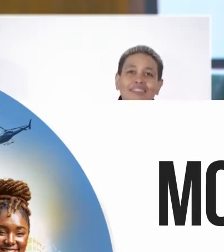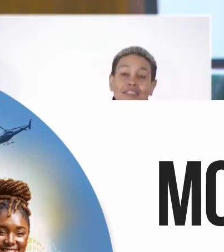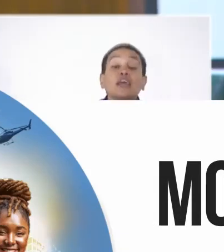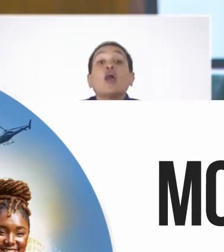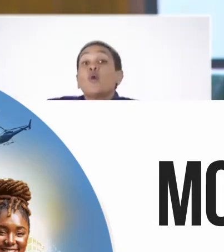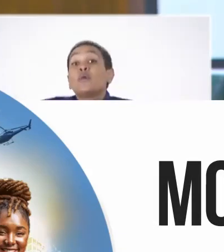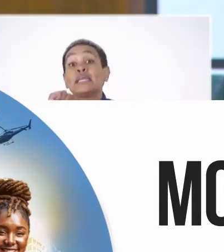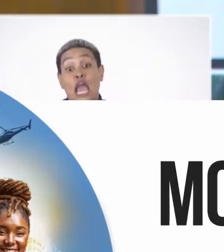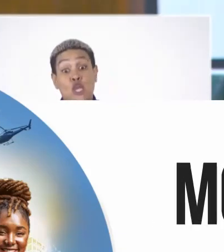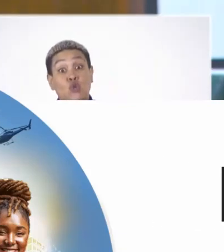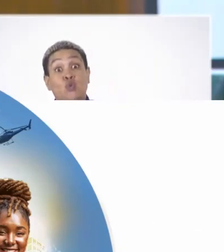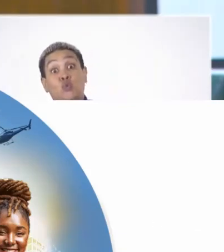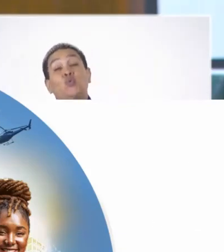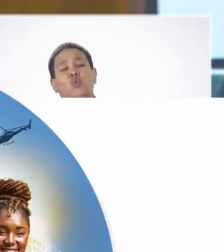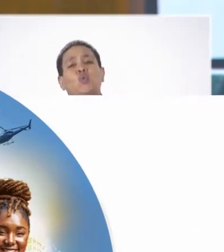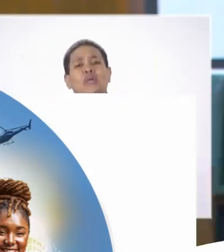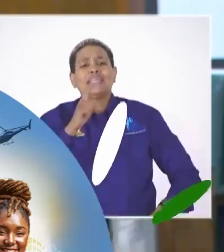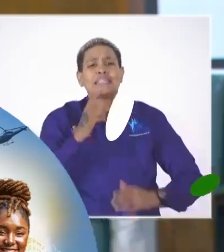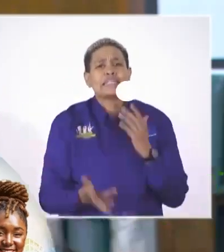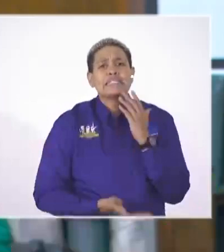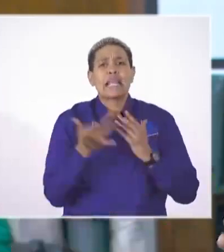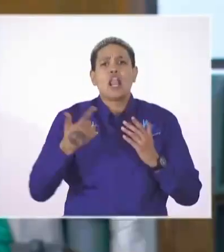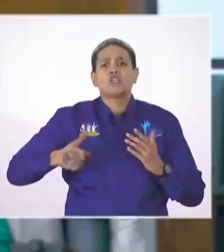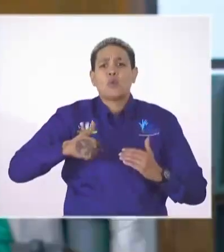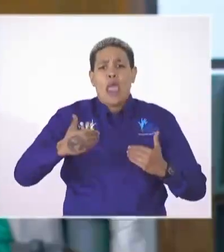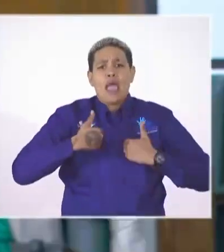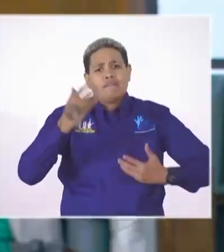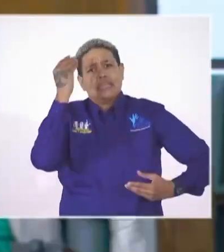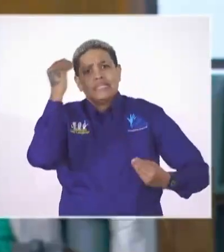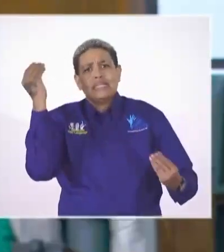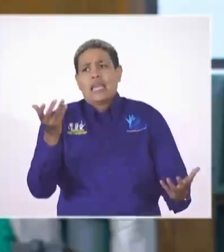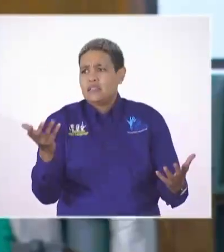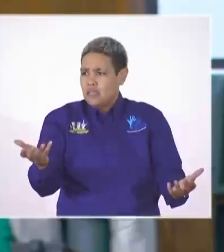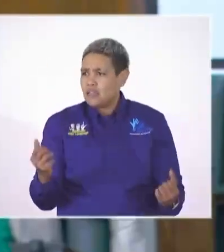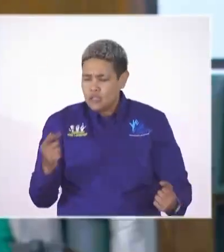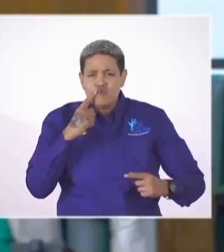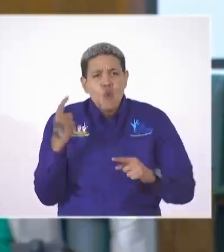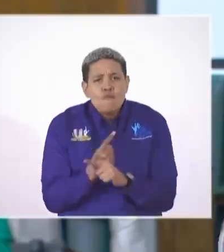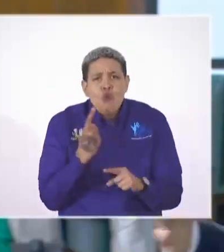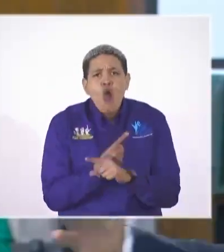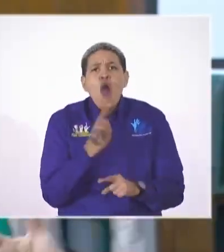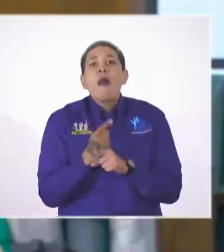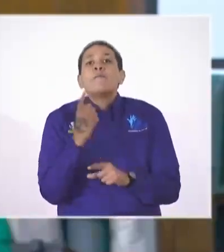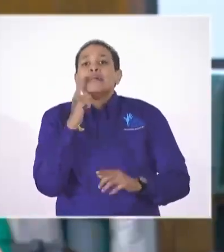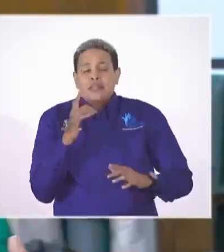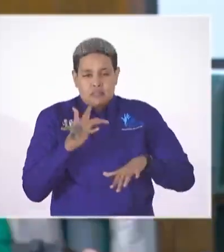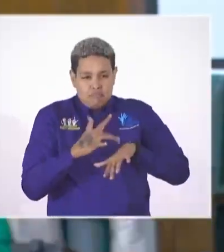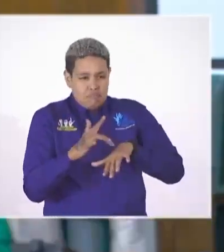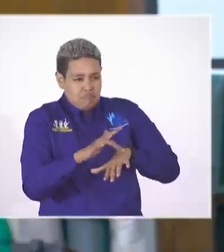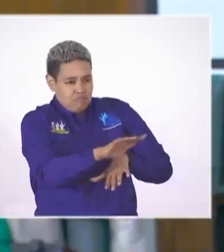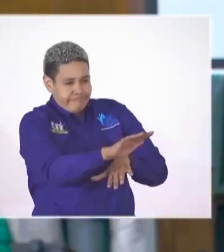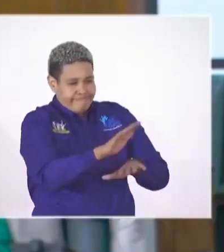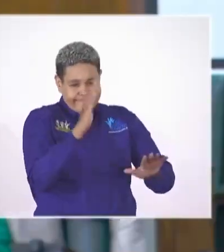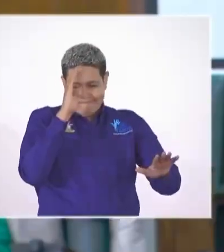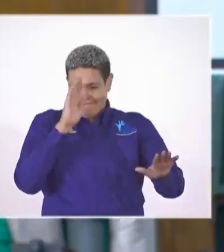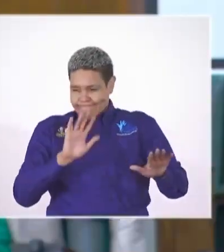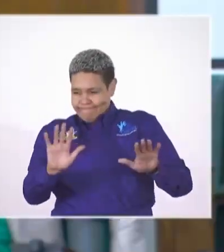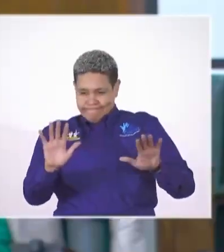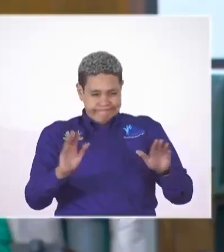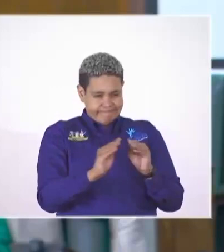And we can use the technology we have, the data we have, to properly, spatially plan our country.